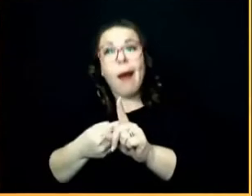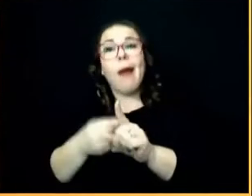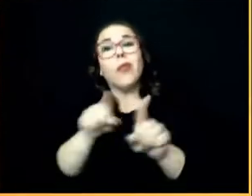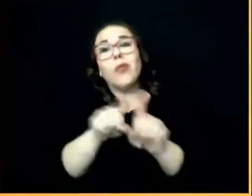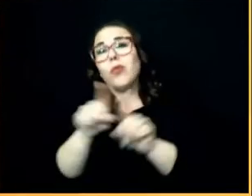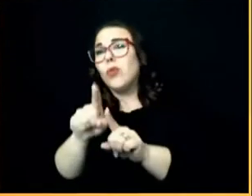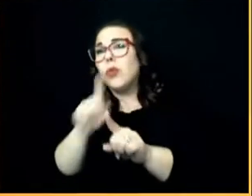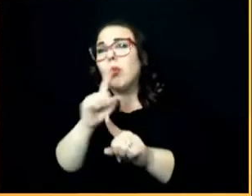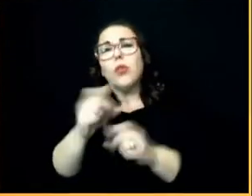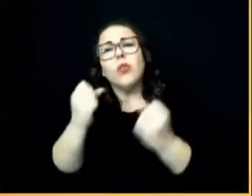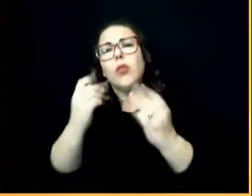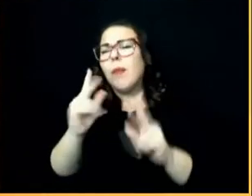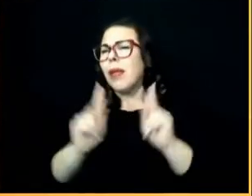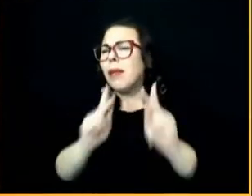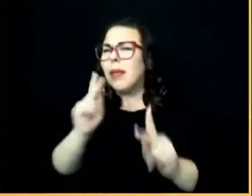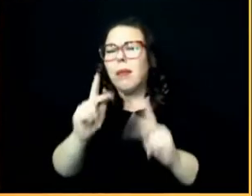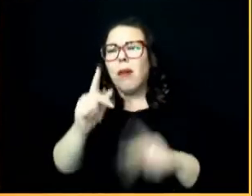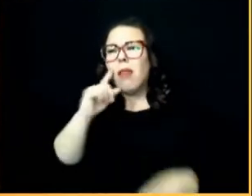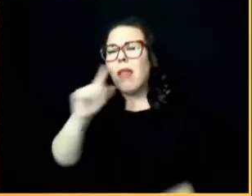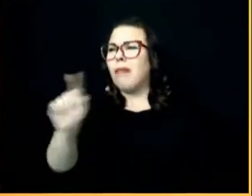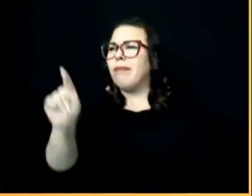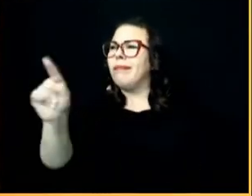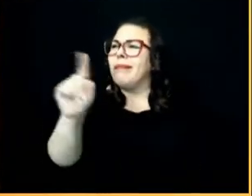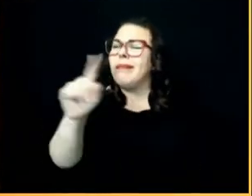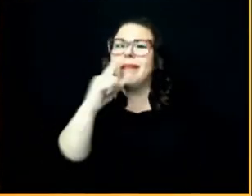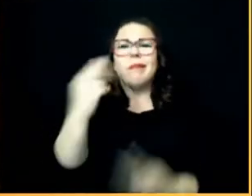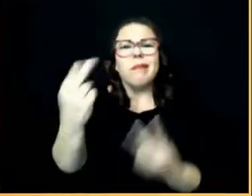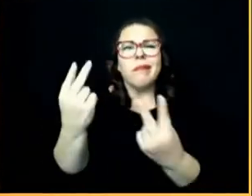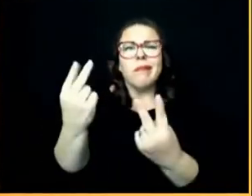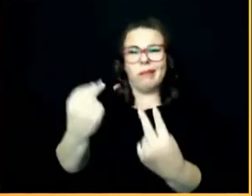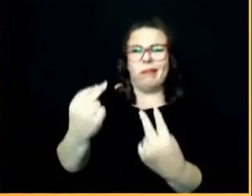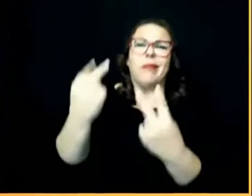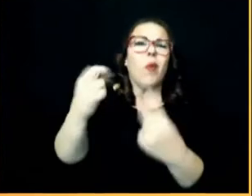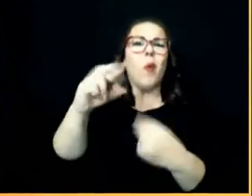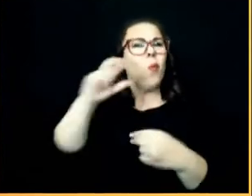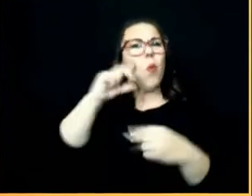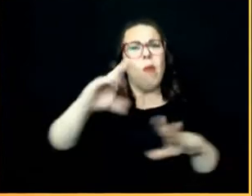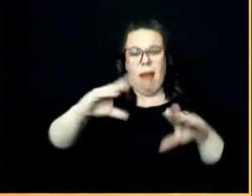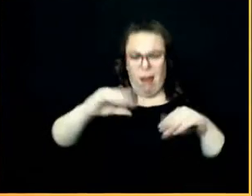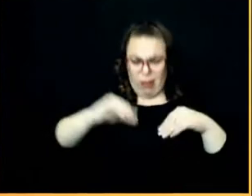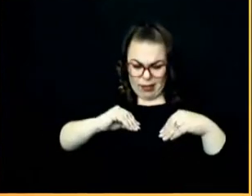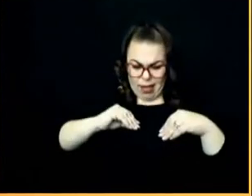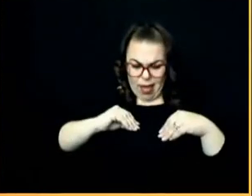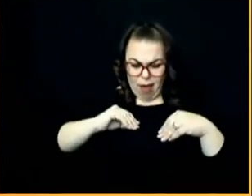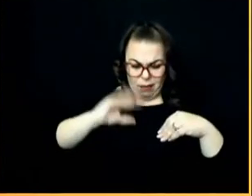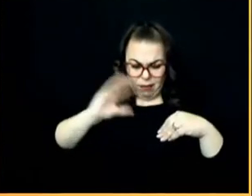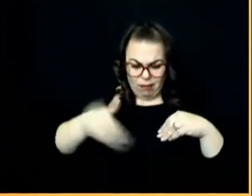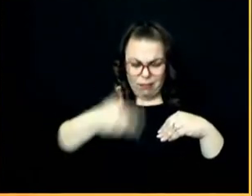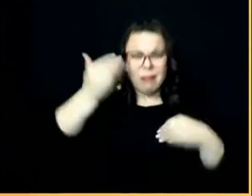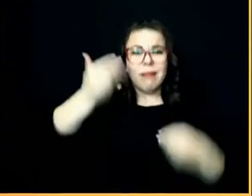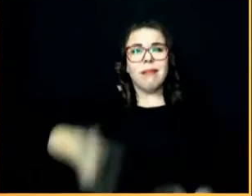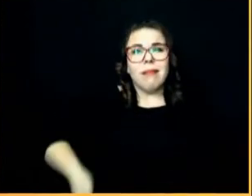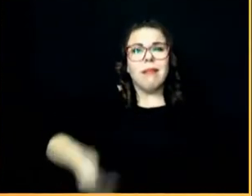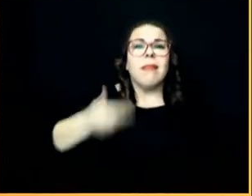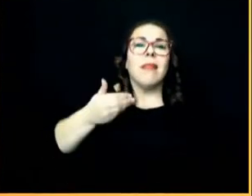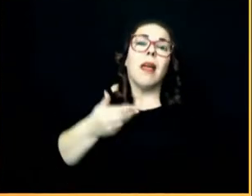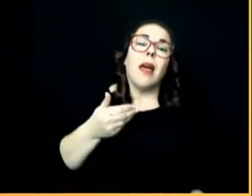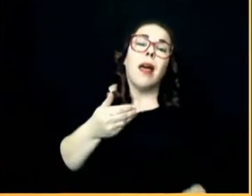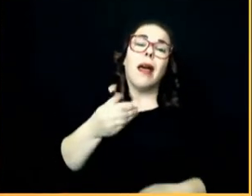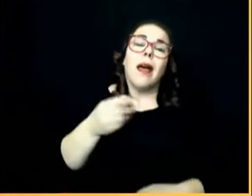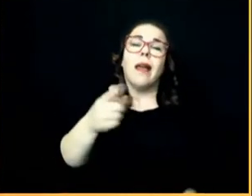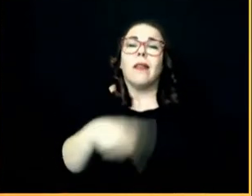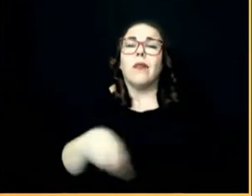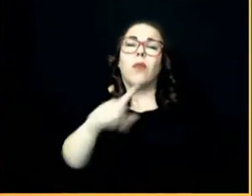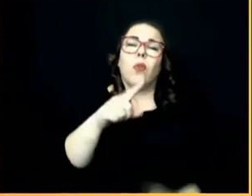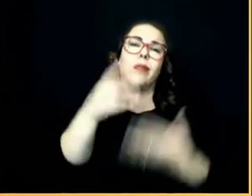see us as human, which is how we have so many people who are not with us at this moment. But